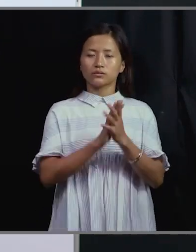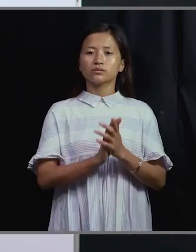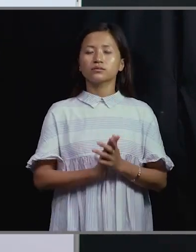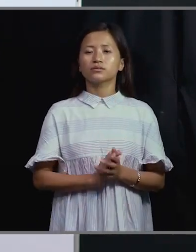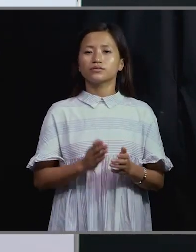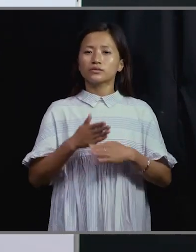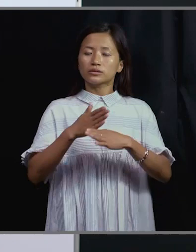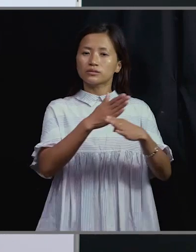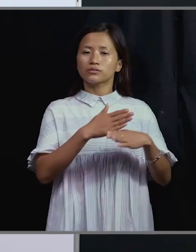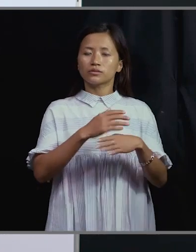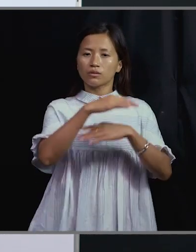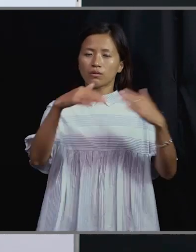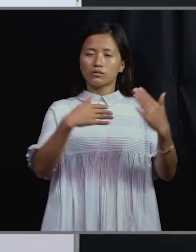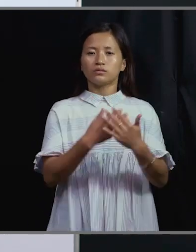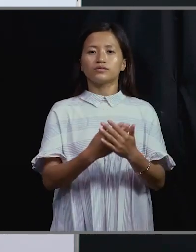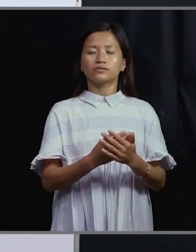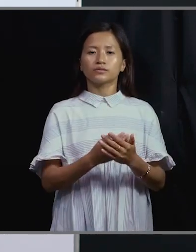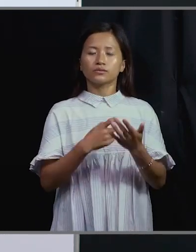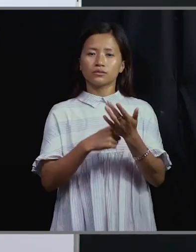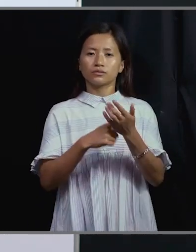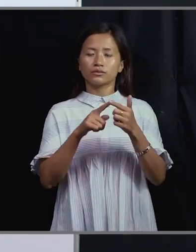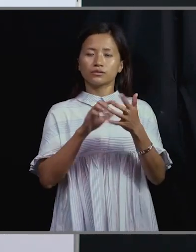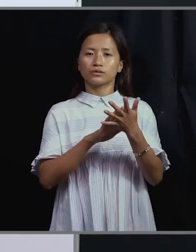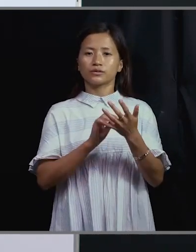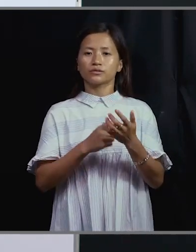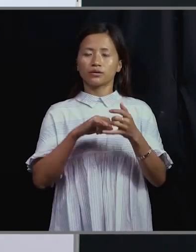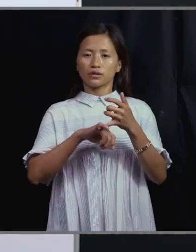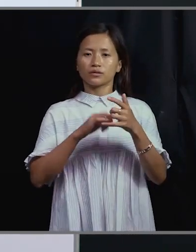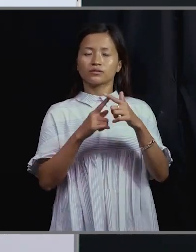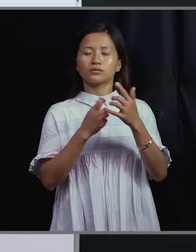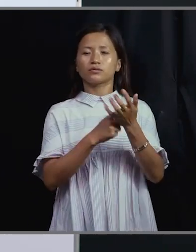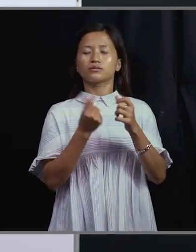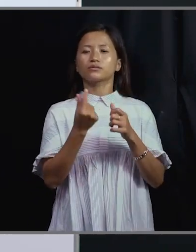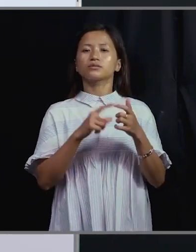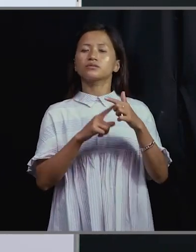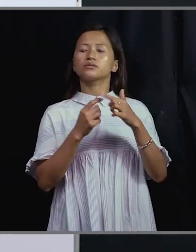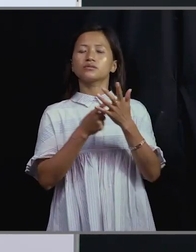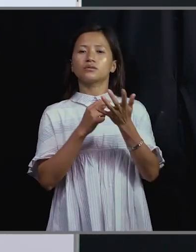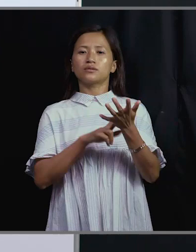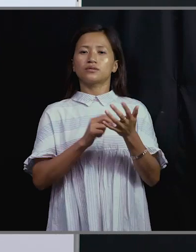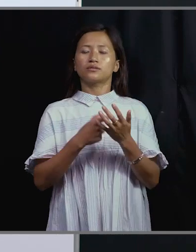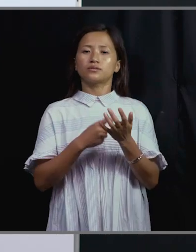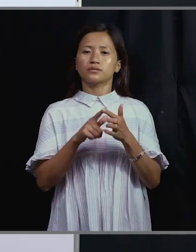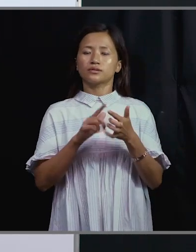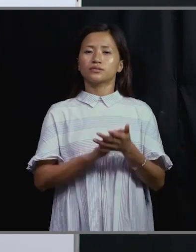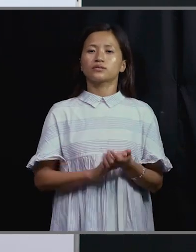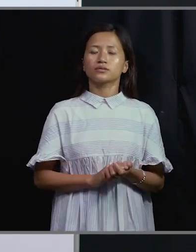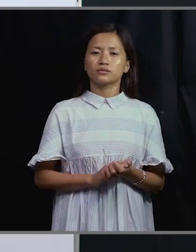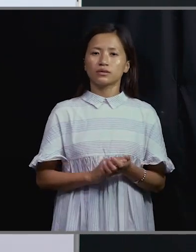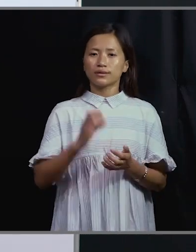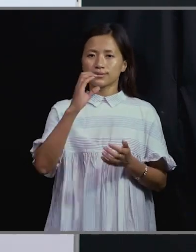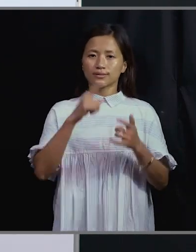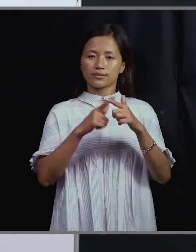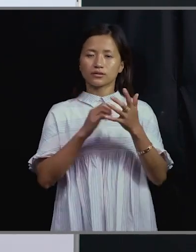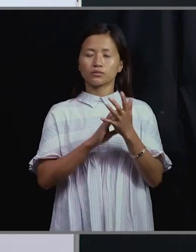a contribution from all of these resonating structures, and therefore in the actual structure the CX